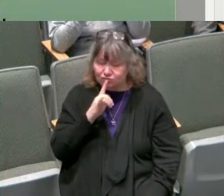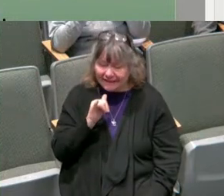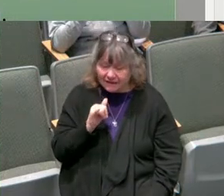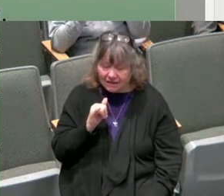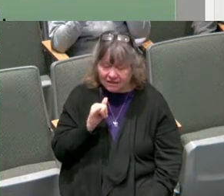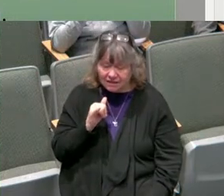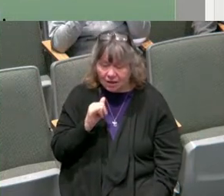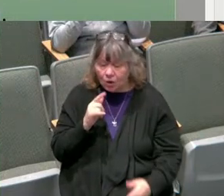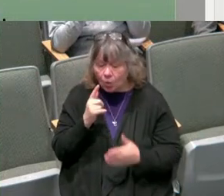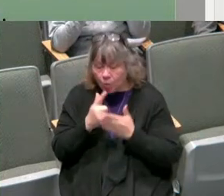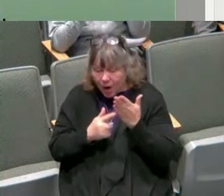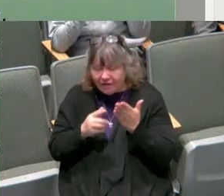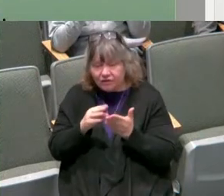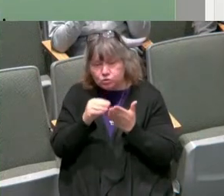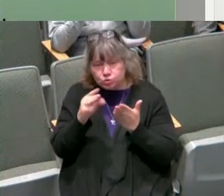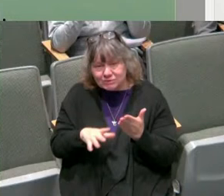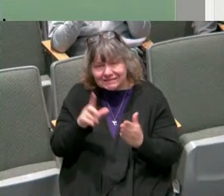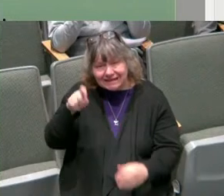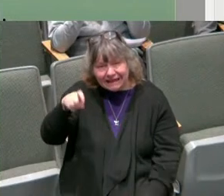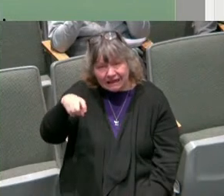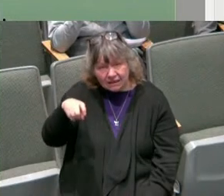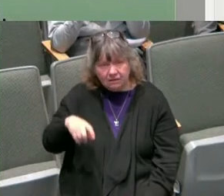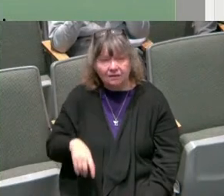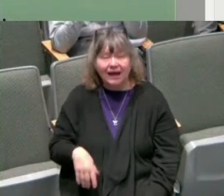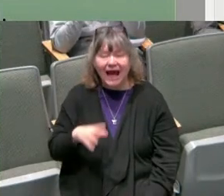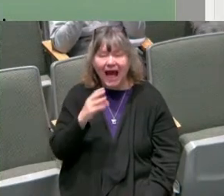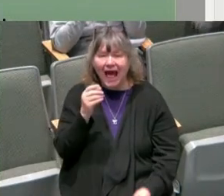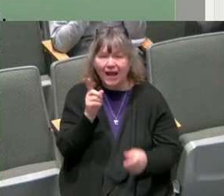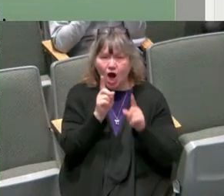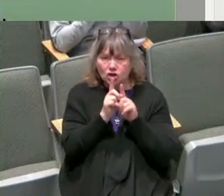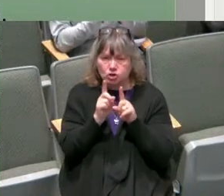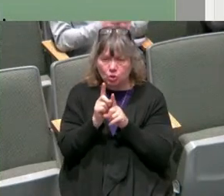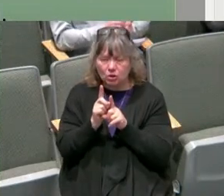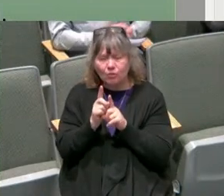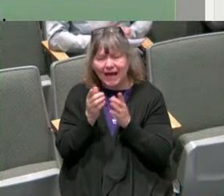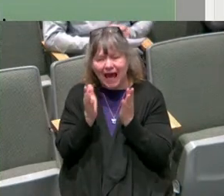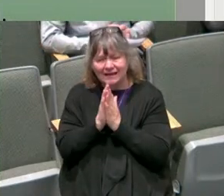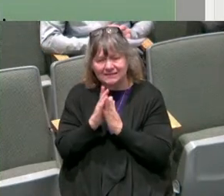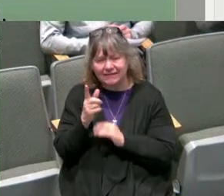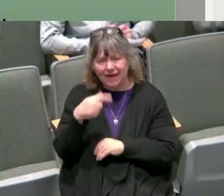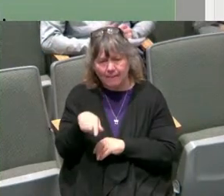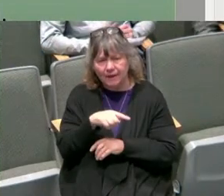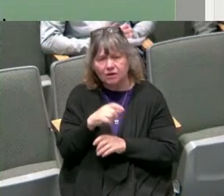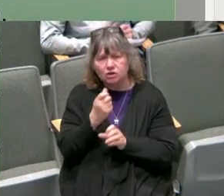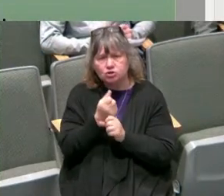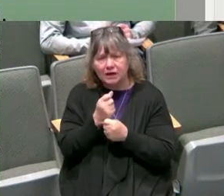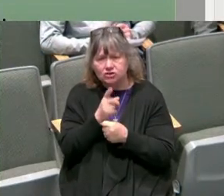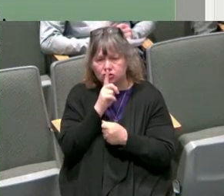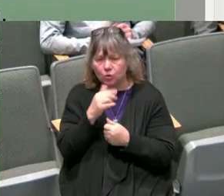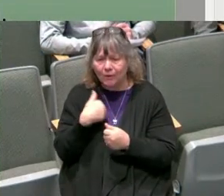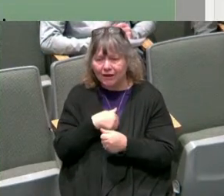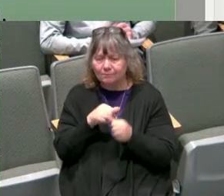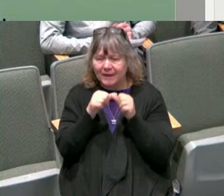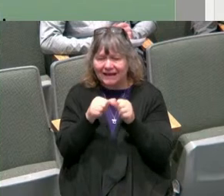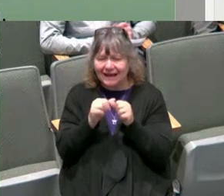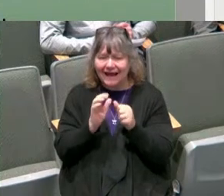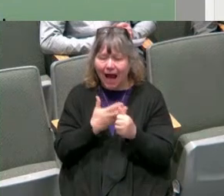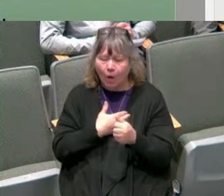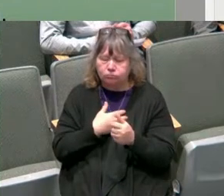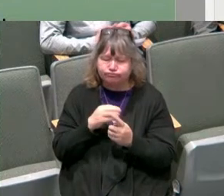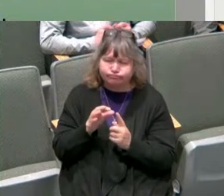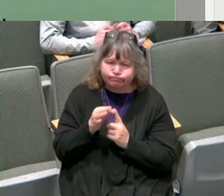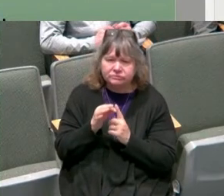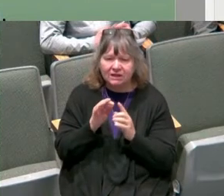what our students need we also ask them to make sure that we are maintaining our exceptional